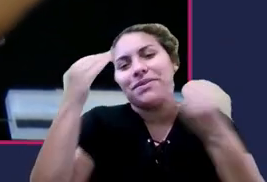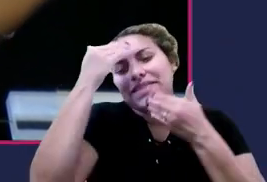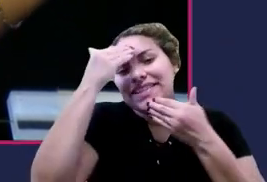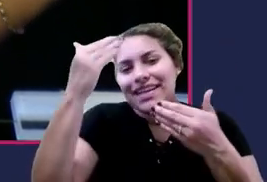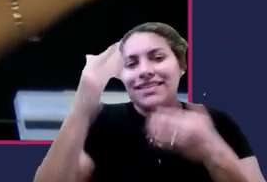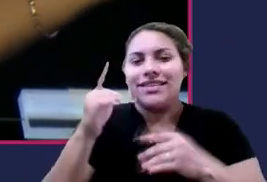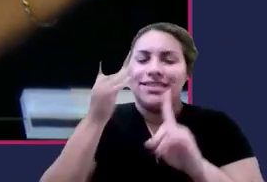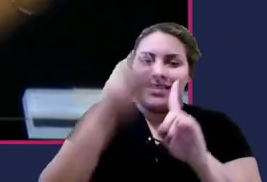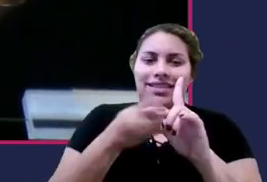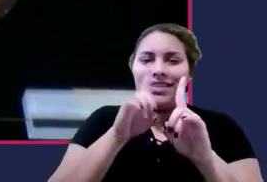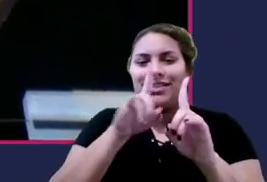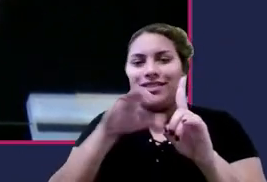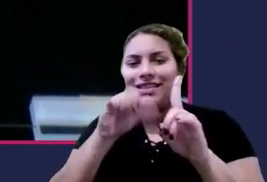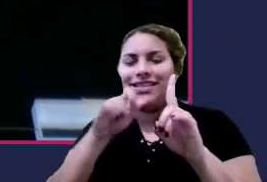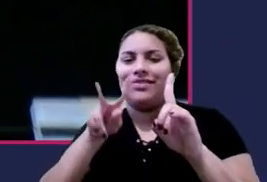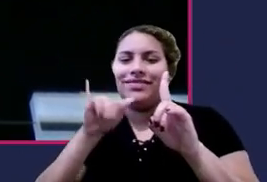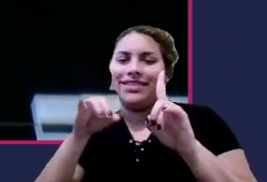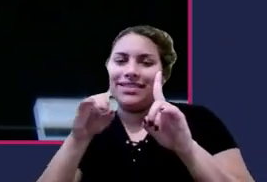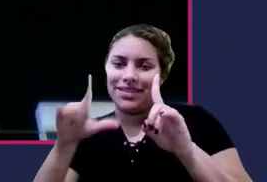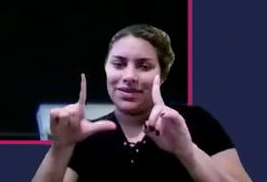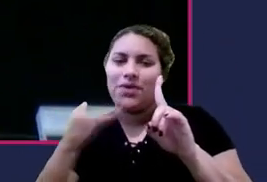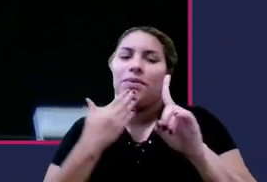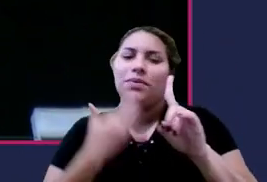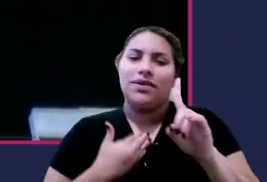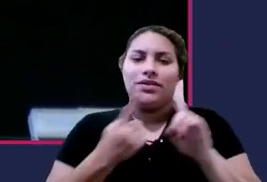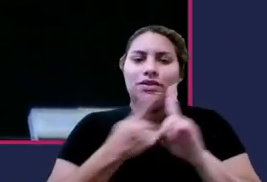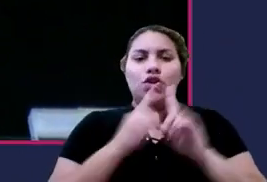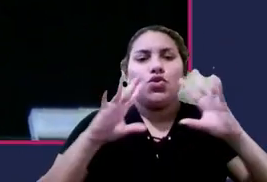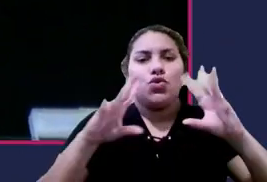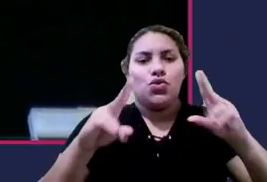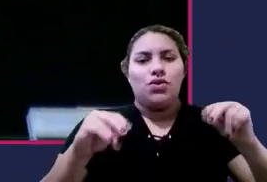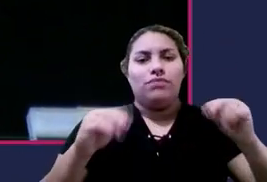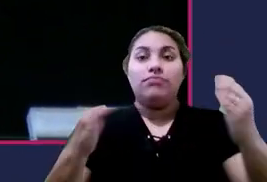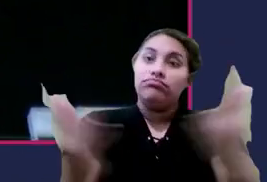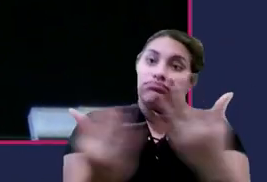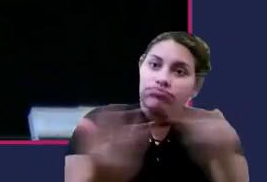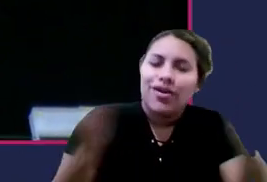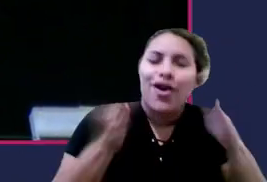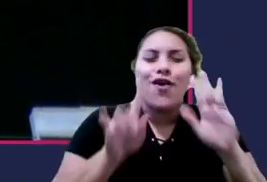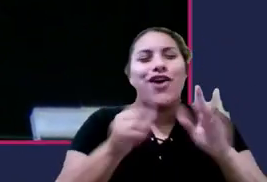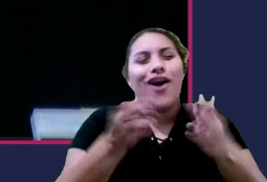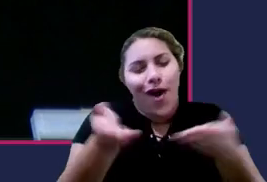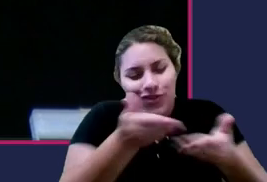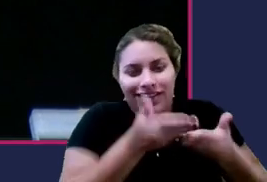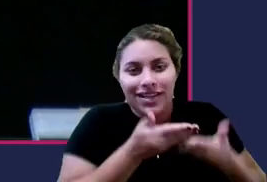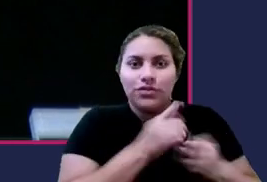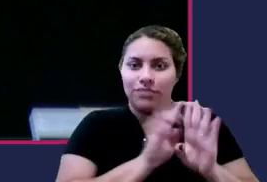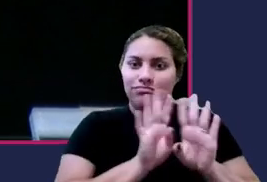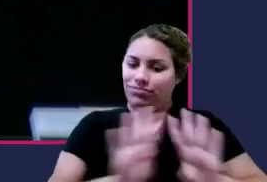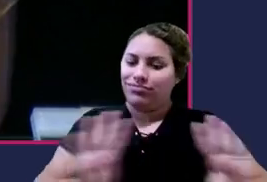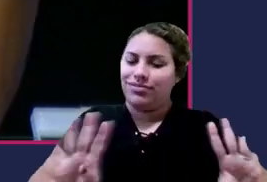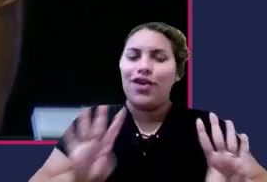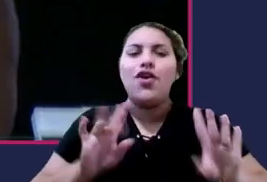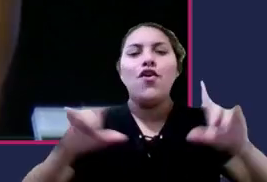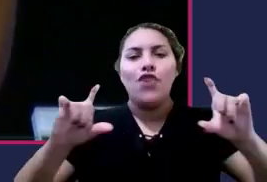Thank you, Mrs. Dica Vidal. I'd like to invite all our guests to come